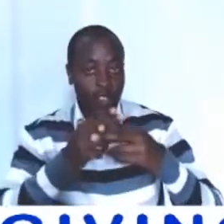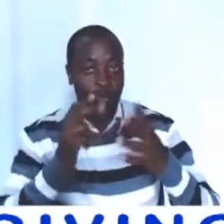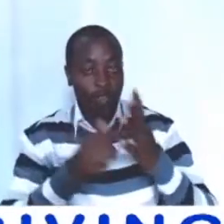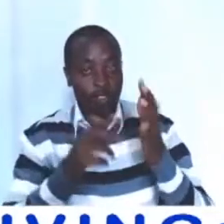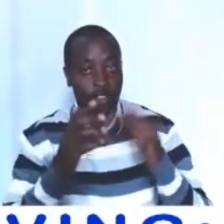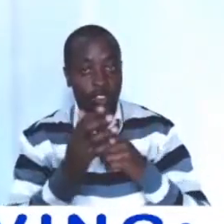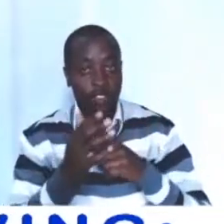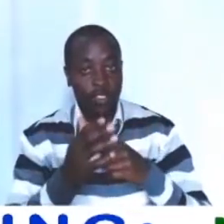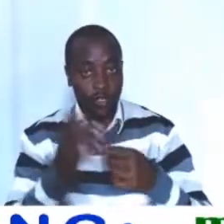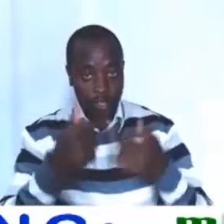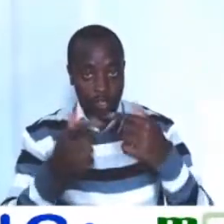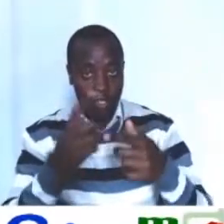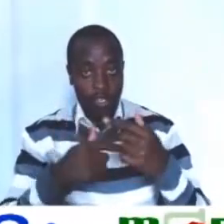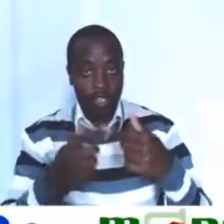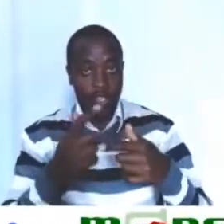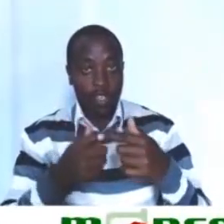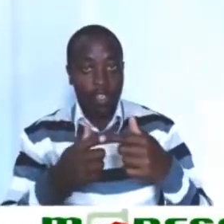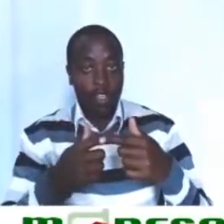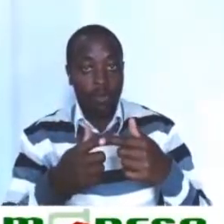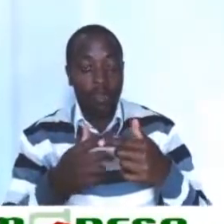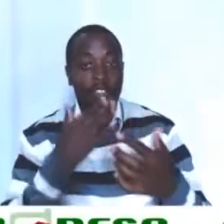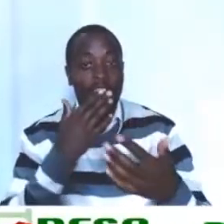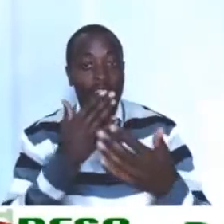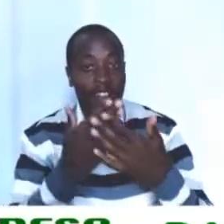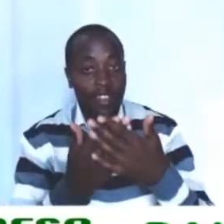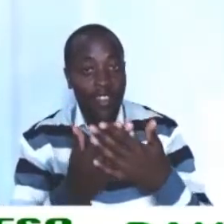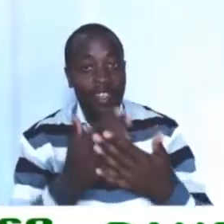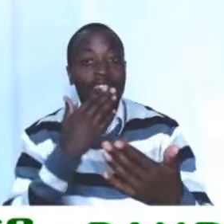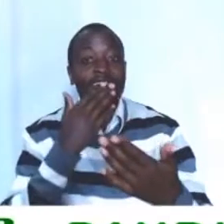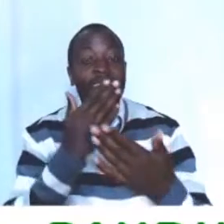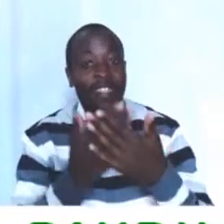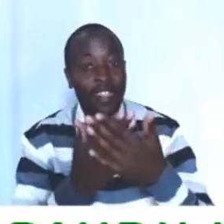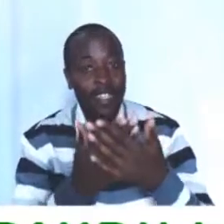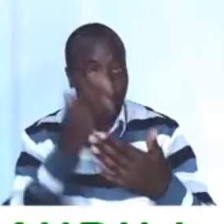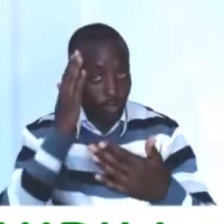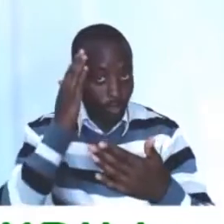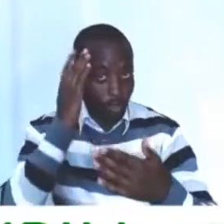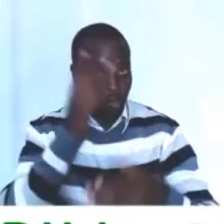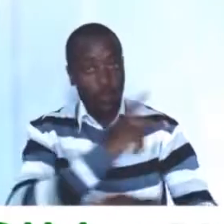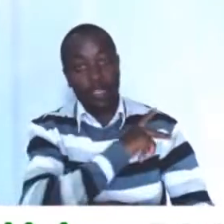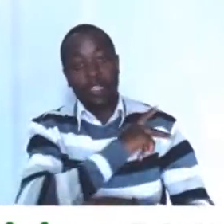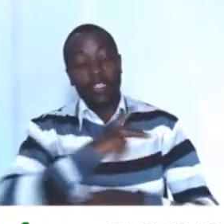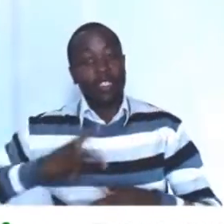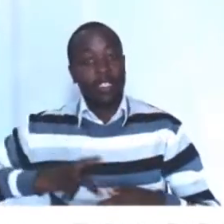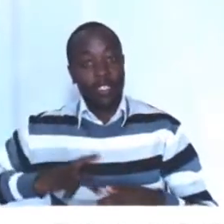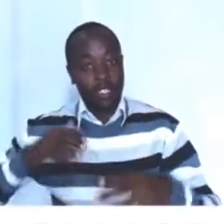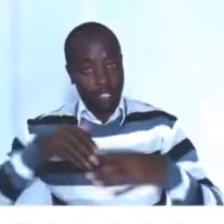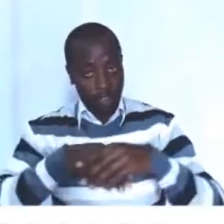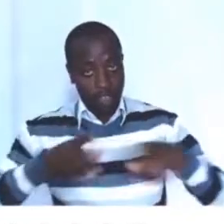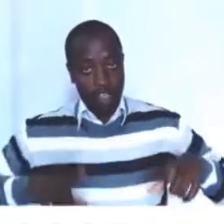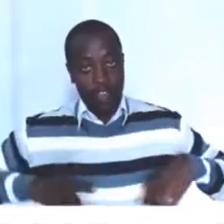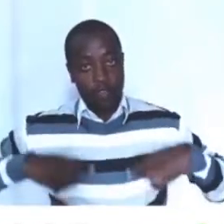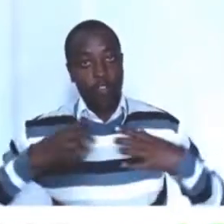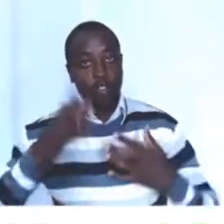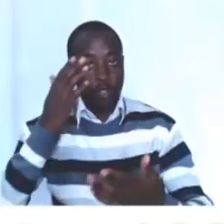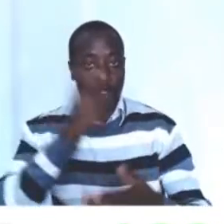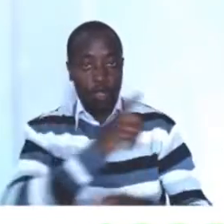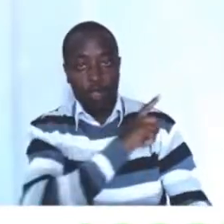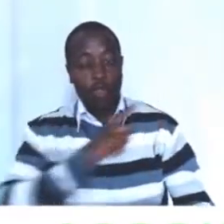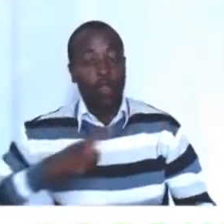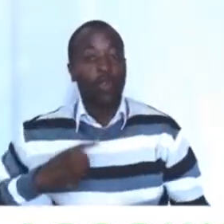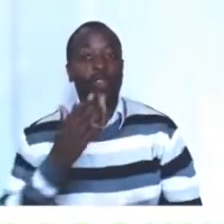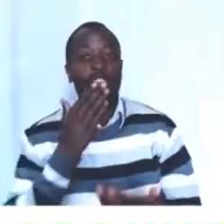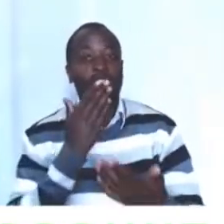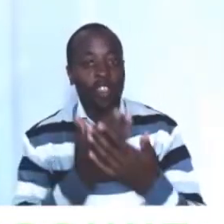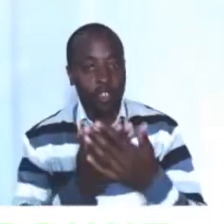thy presence with thanksgiving, acknowledging your kingship in our lives. Lord, we thank you for this new